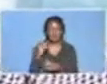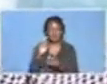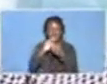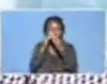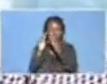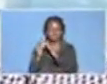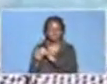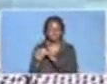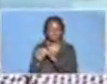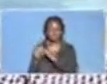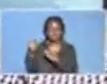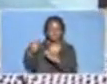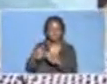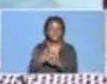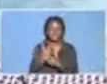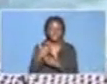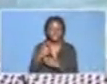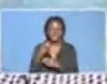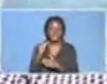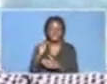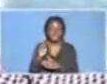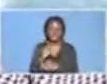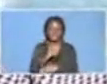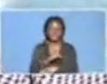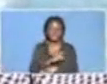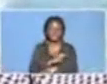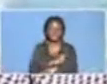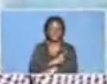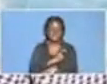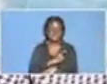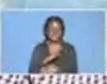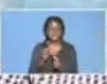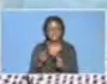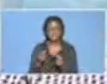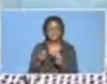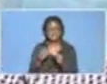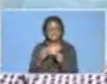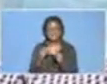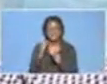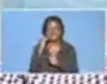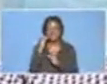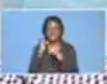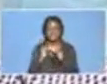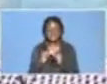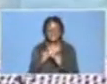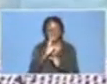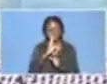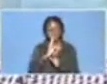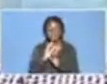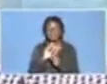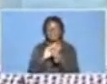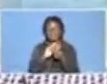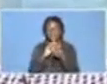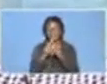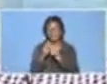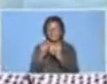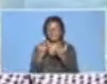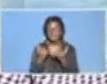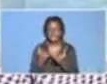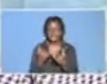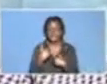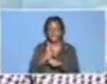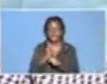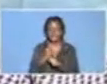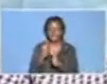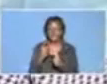lot is still going on. Homes are still being repaired. We are now making our initial, I should say, ascent into